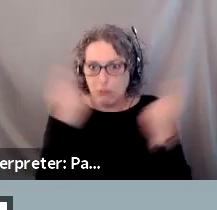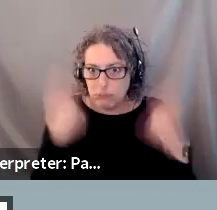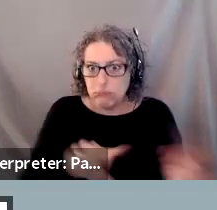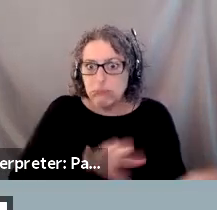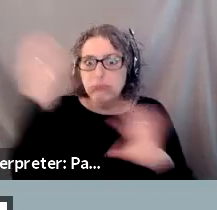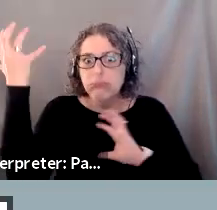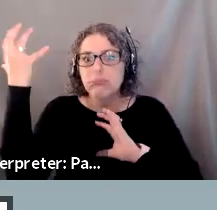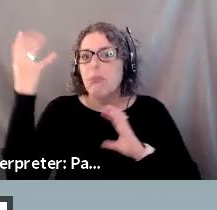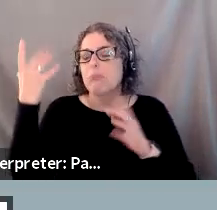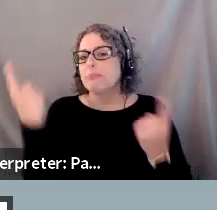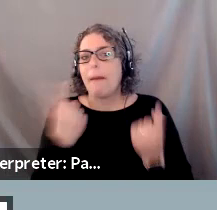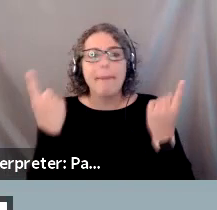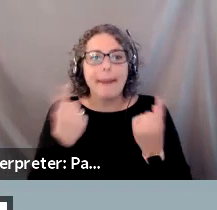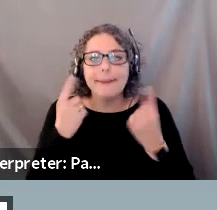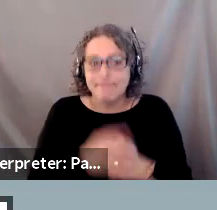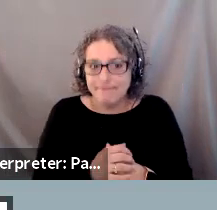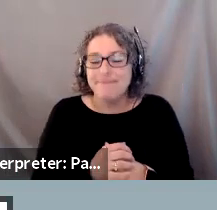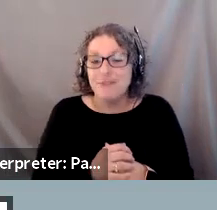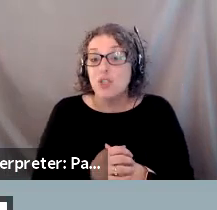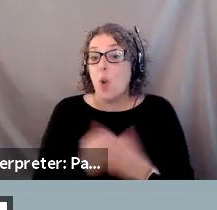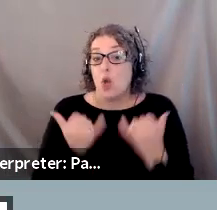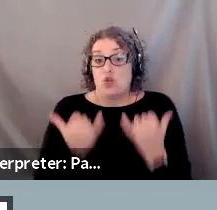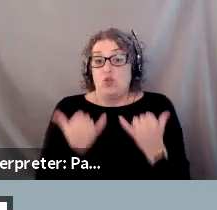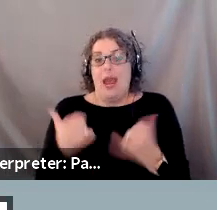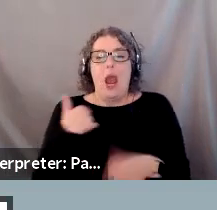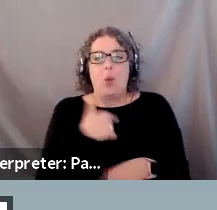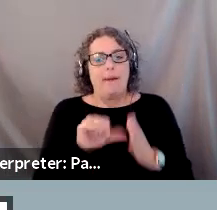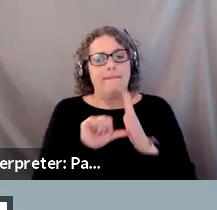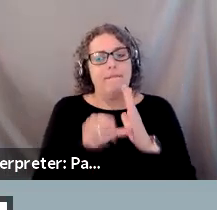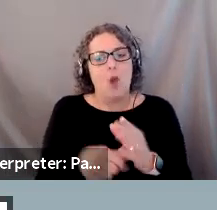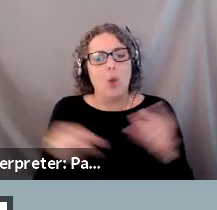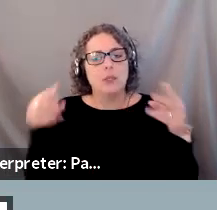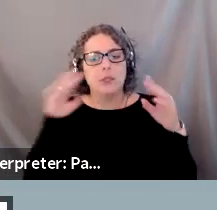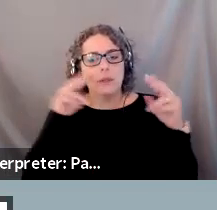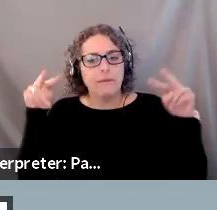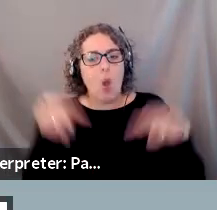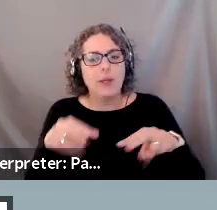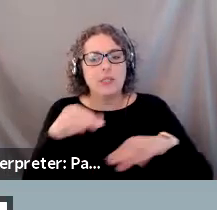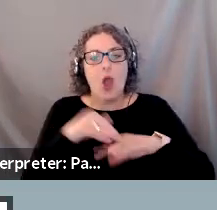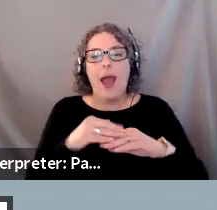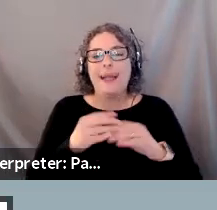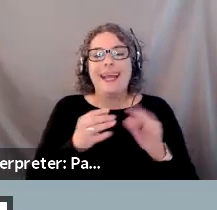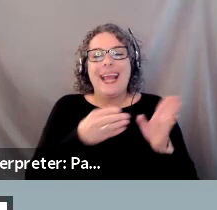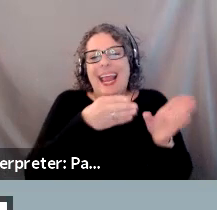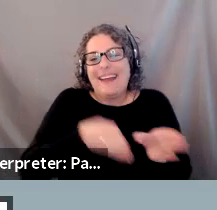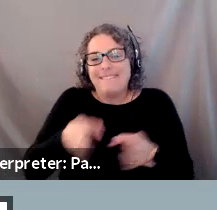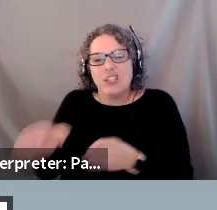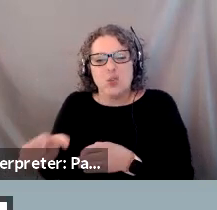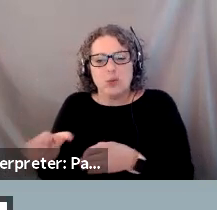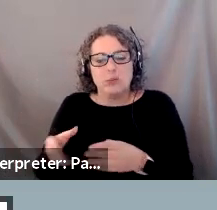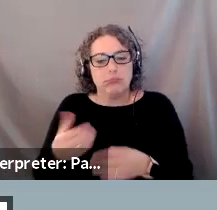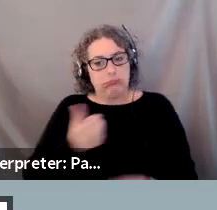today will be on the individual level, talking about tips and resources to